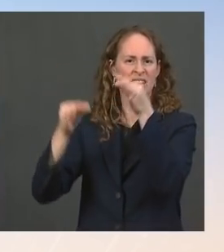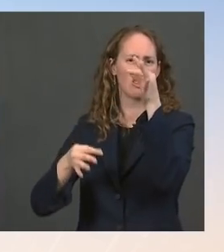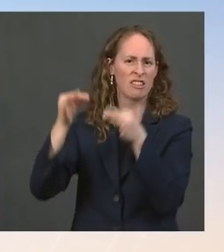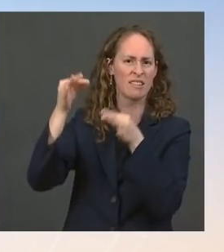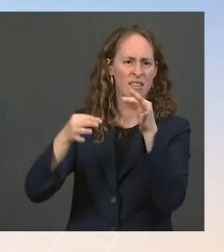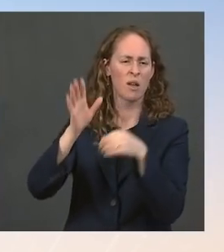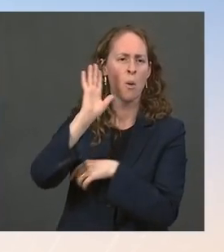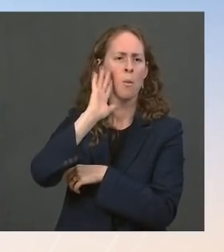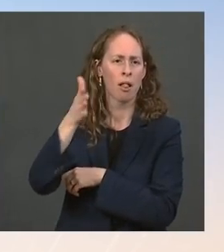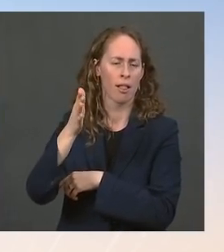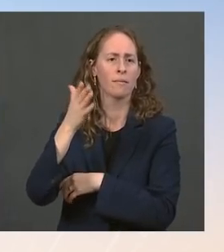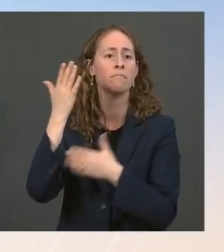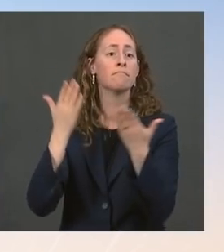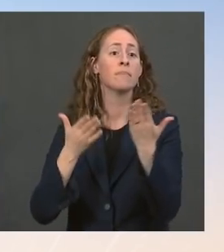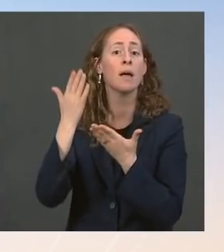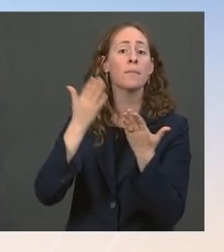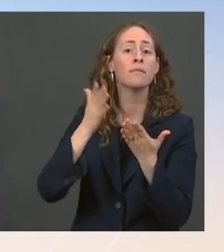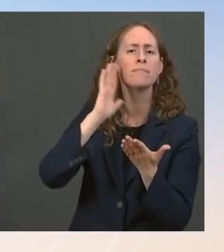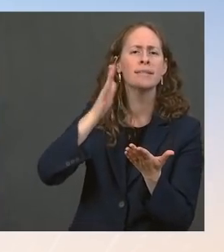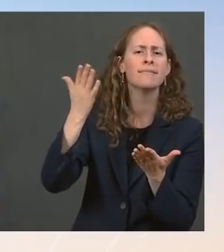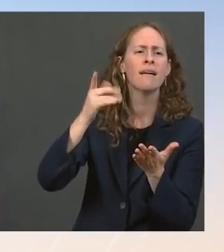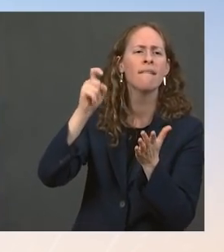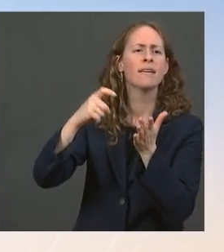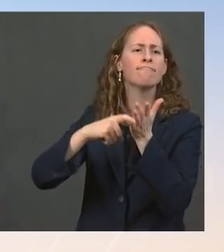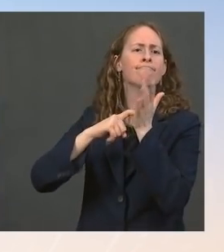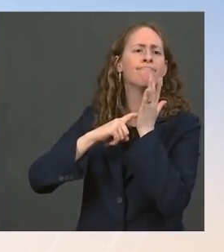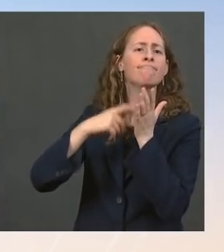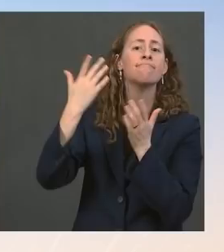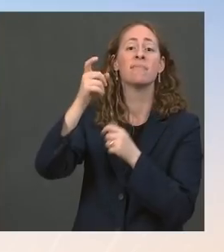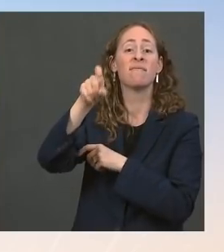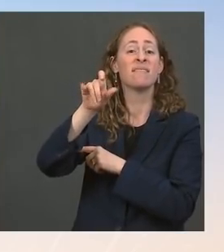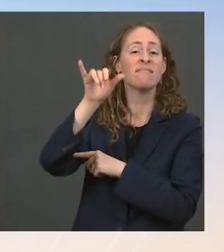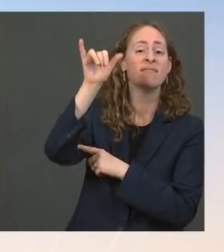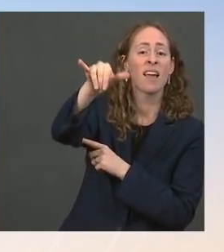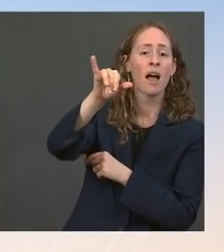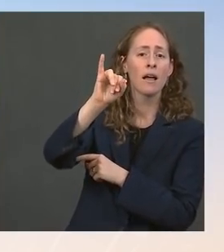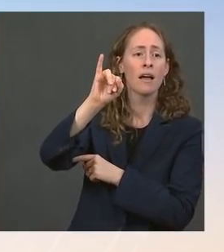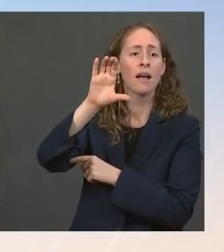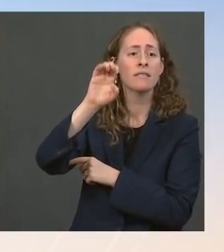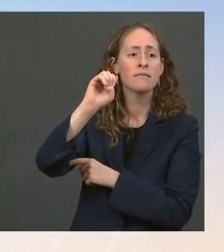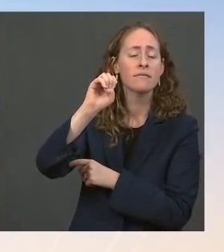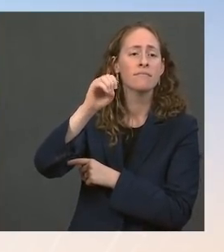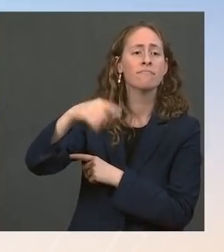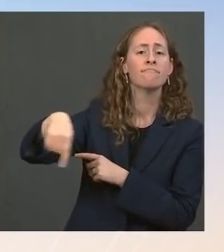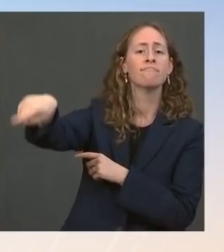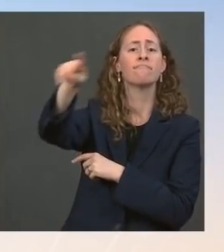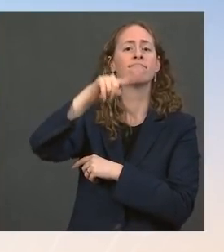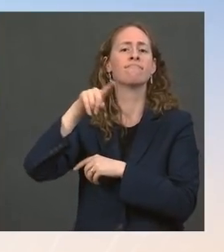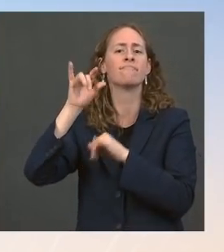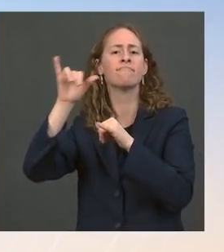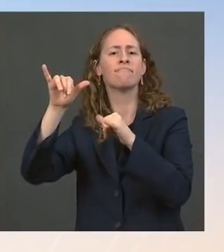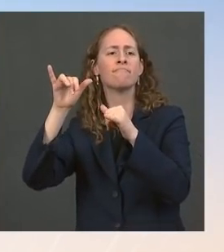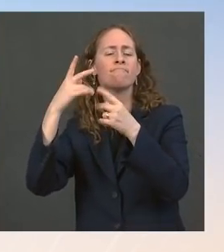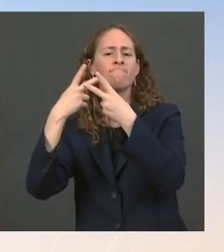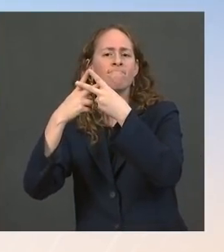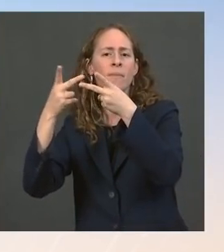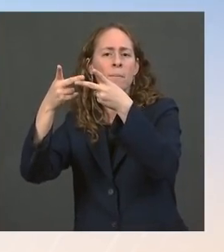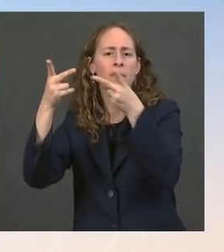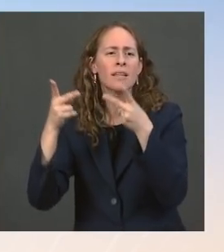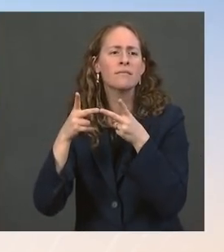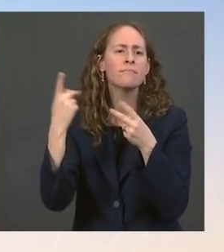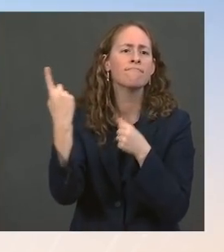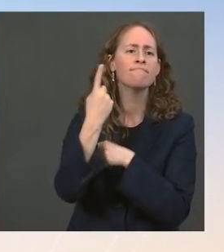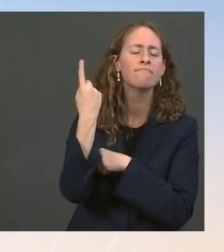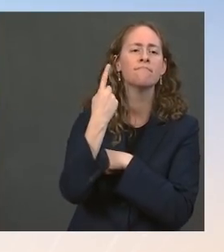That may require them being placed in ICE detainment facilities, or it may require being given a notice to